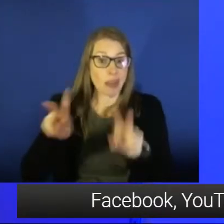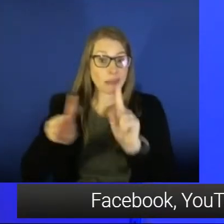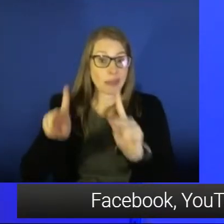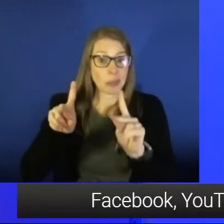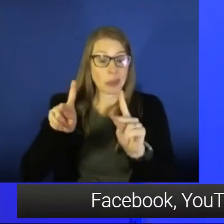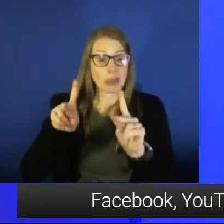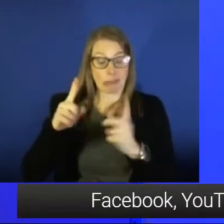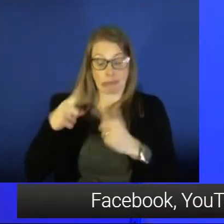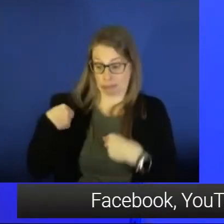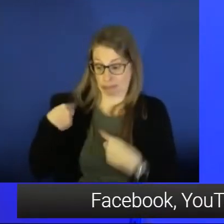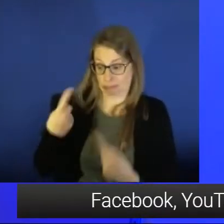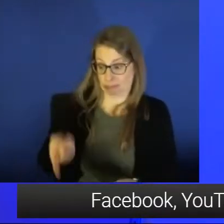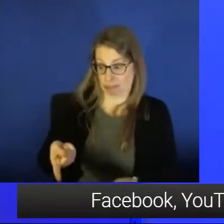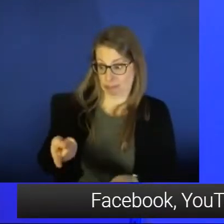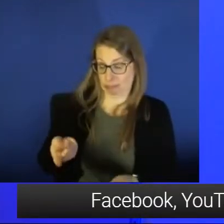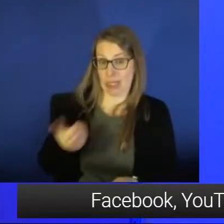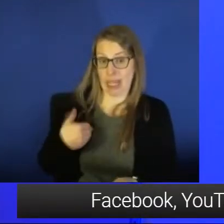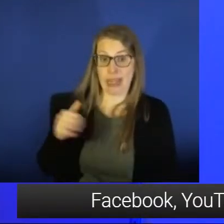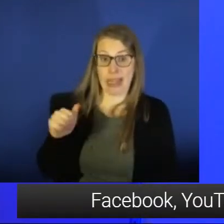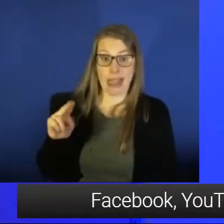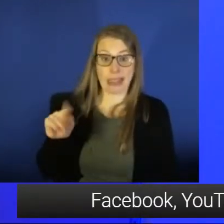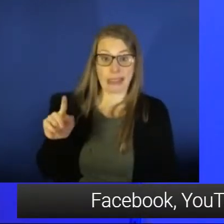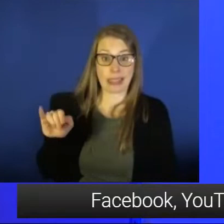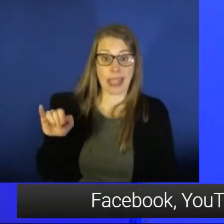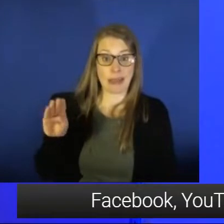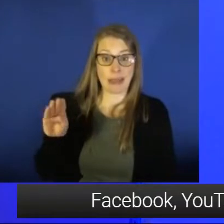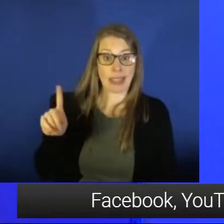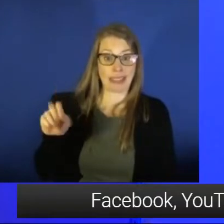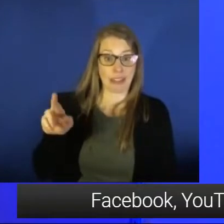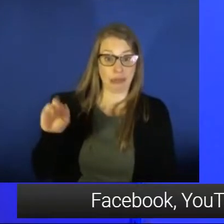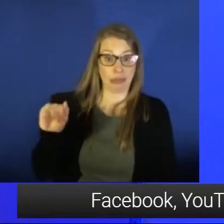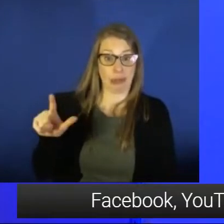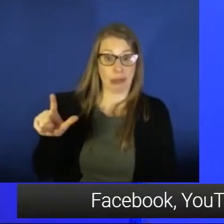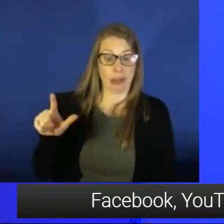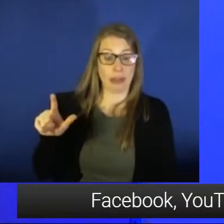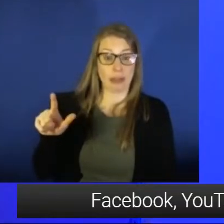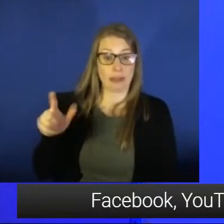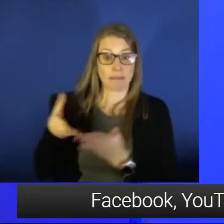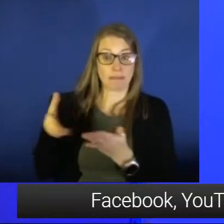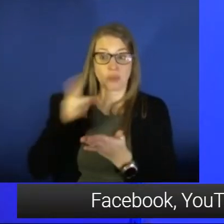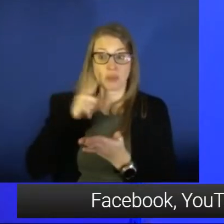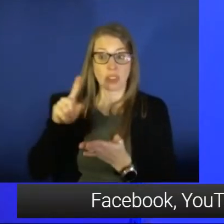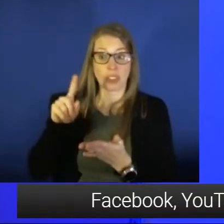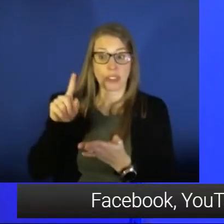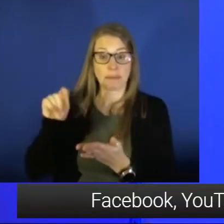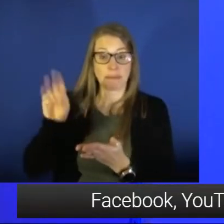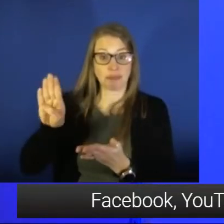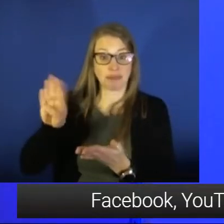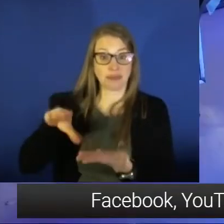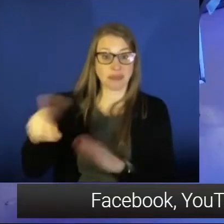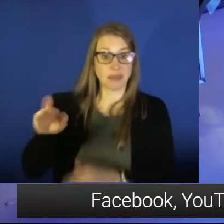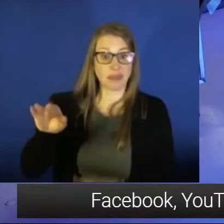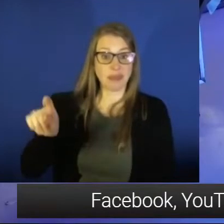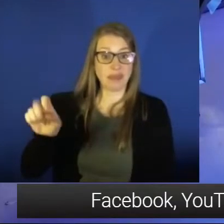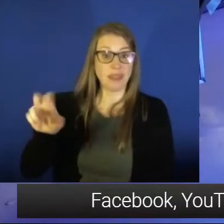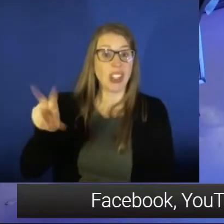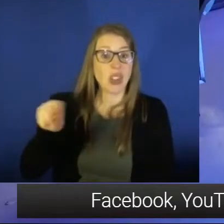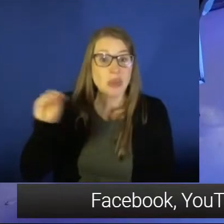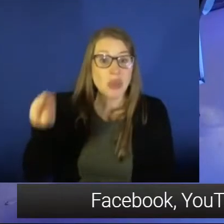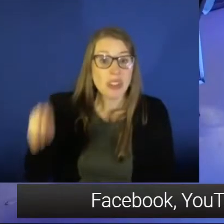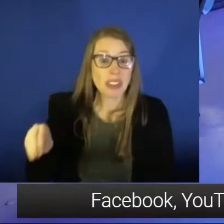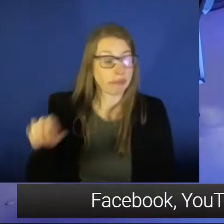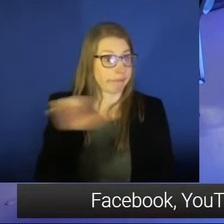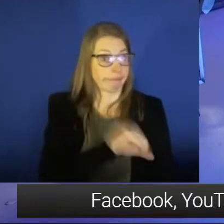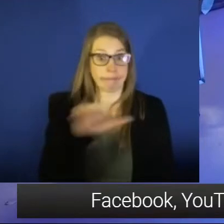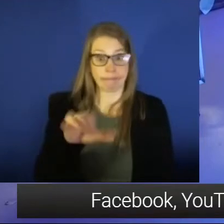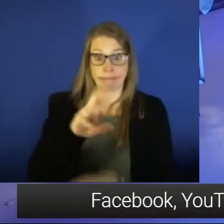had antibacterial agents for tuberculosis, the death rate was 30%. And still is in many parts of the world, which makes TB one of